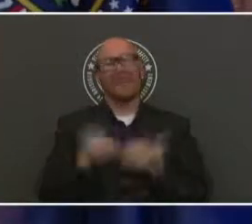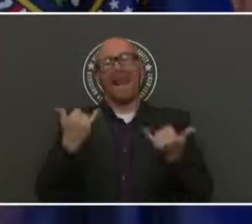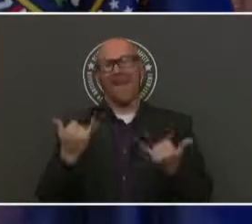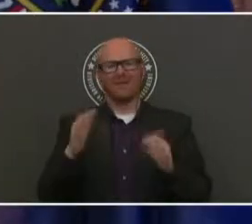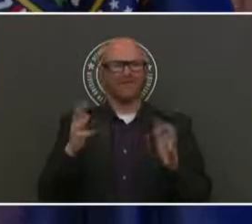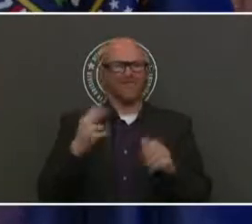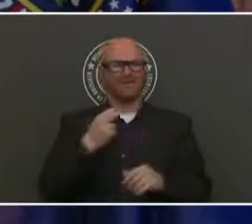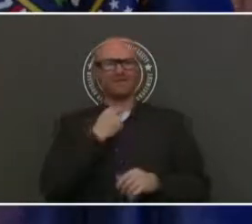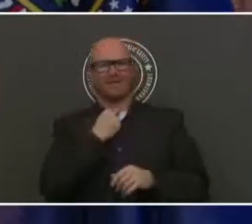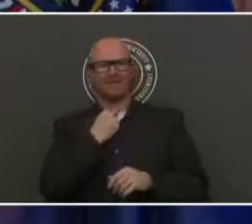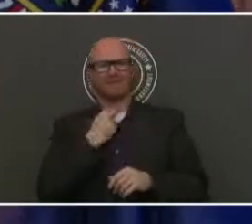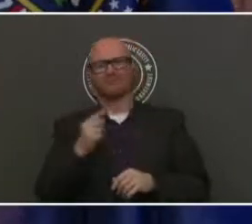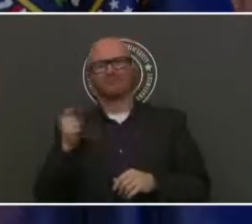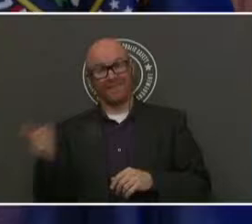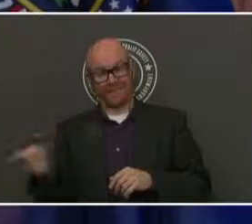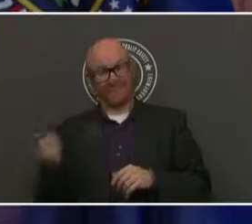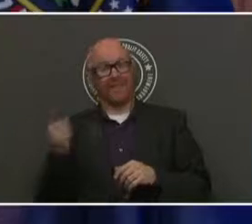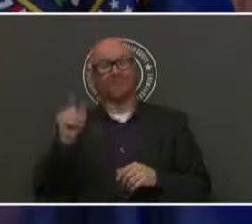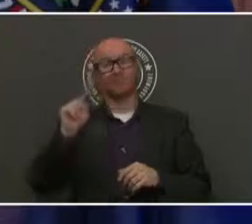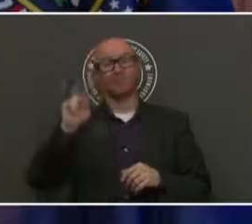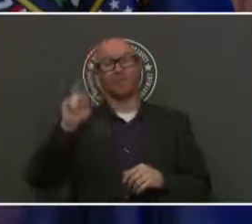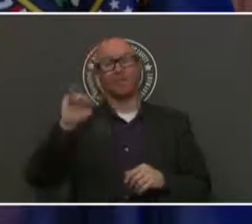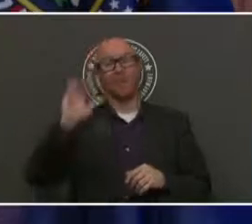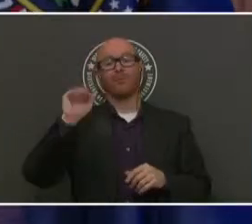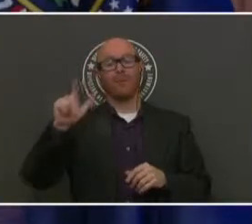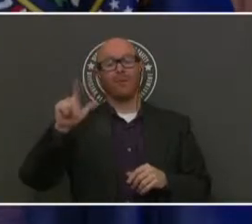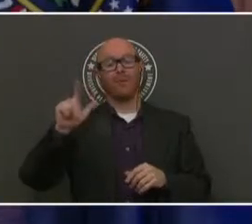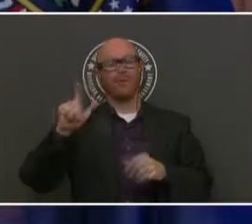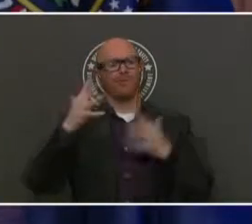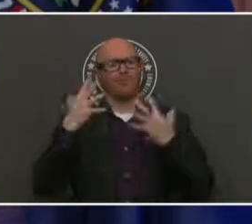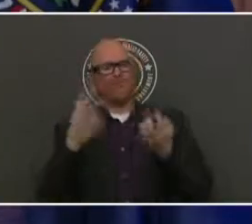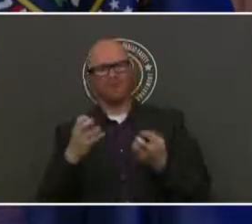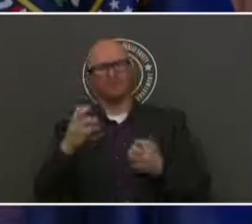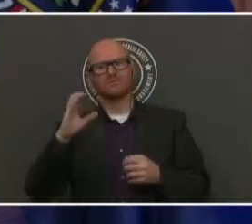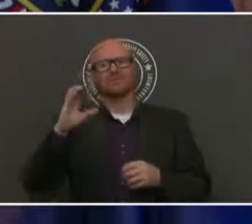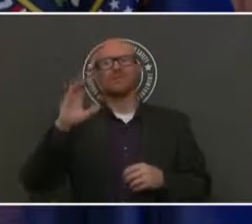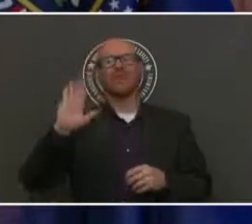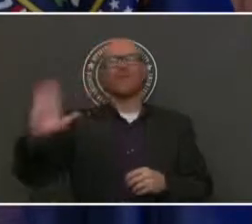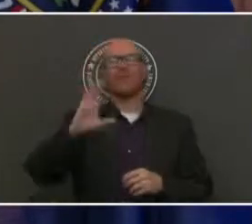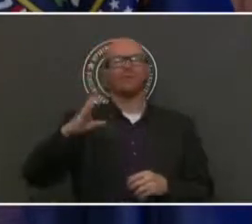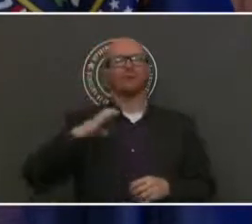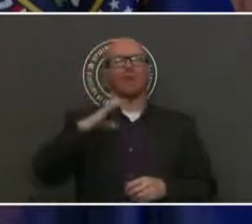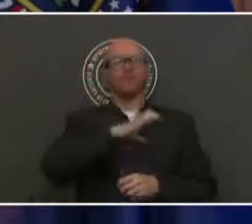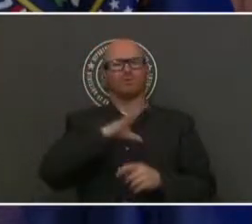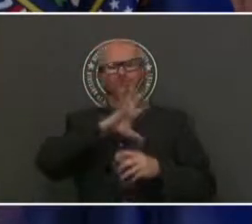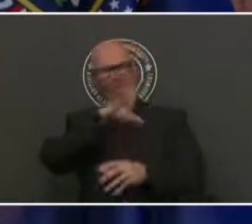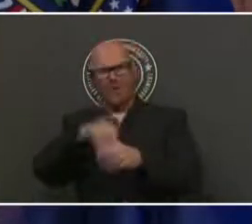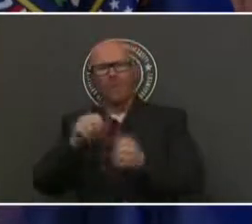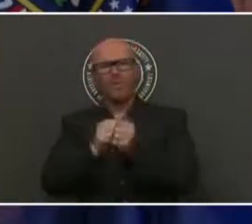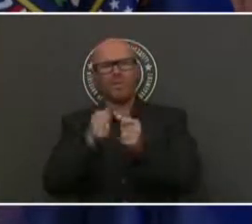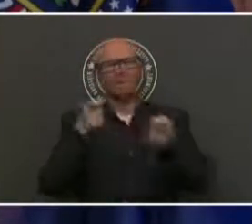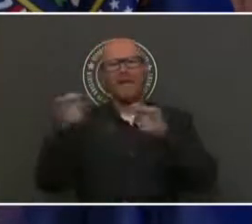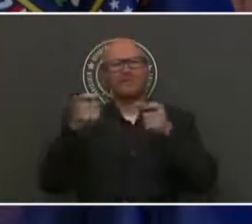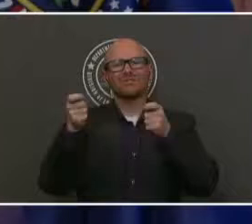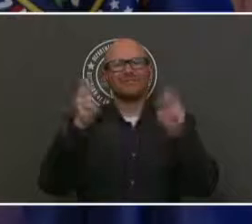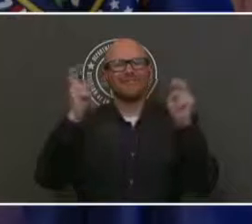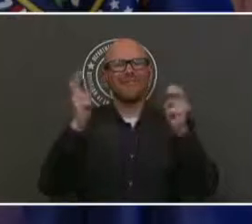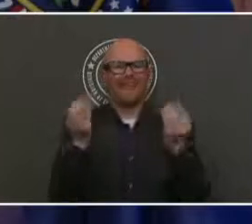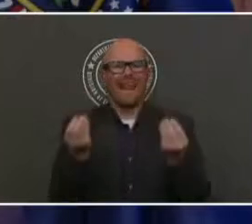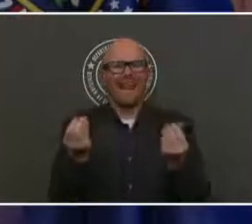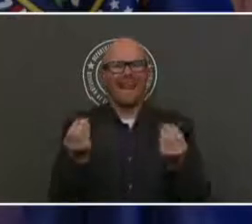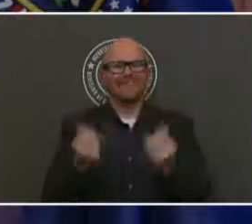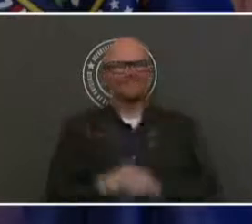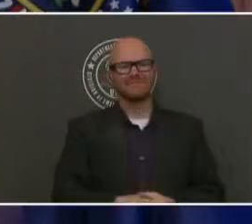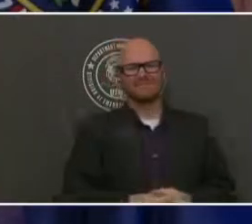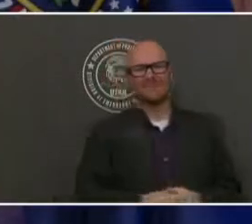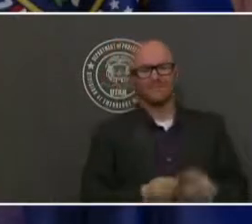situation. They also want their tribal councils to be more involved with the management of the land. You know what? Those two